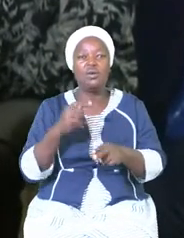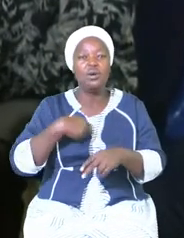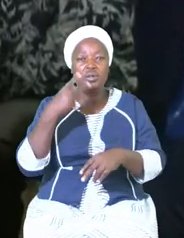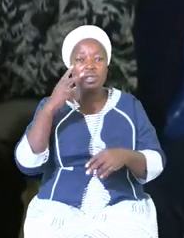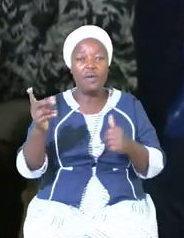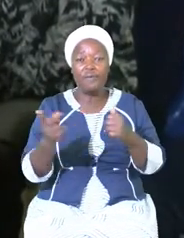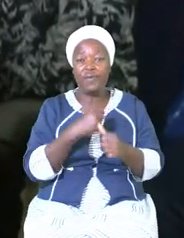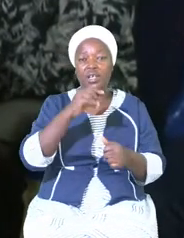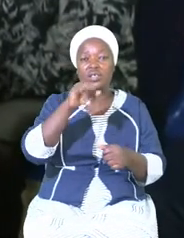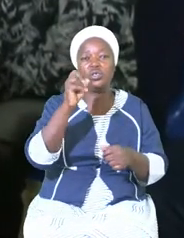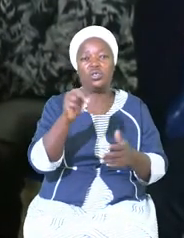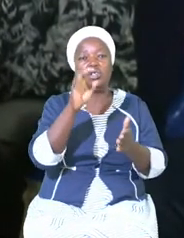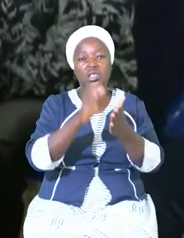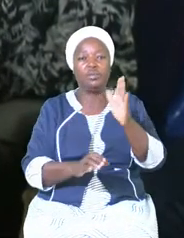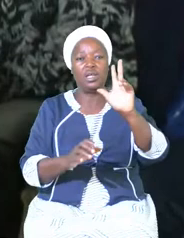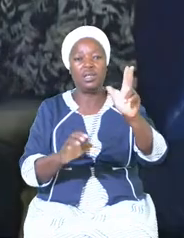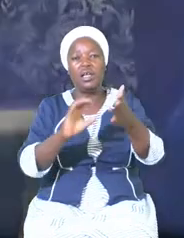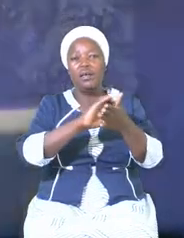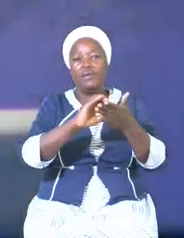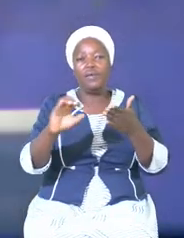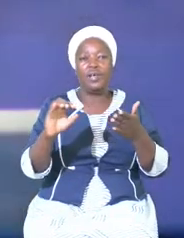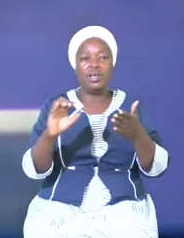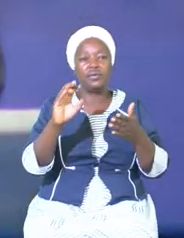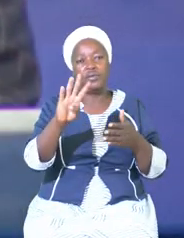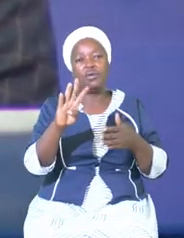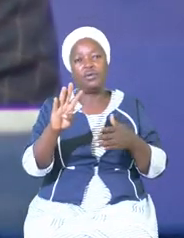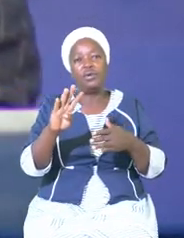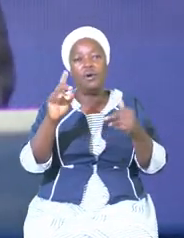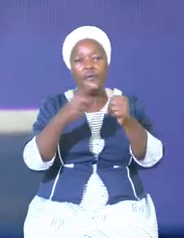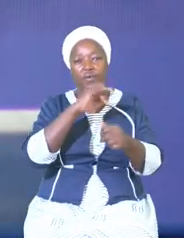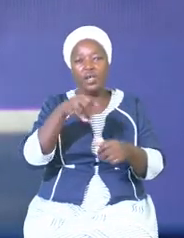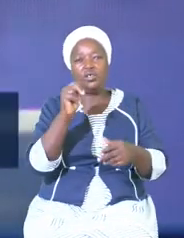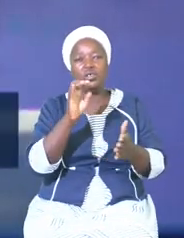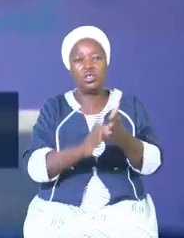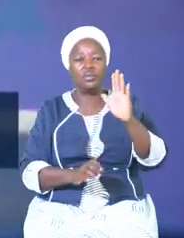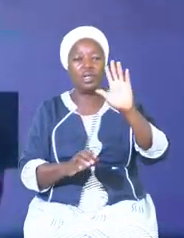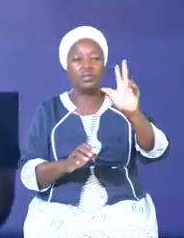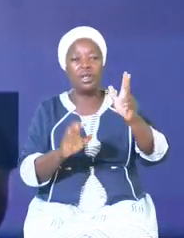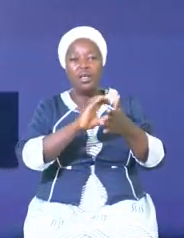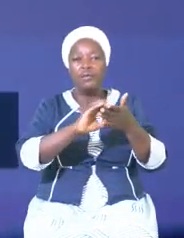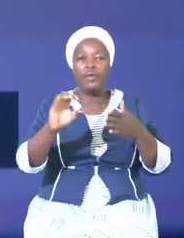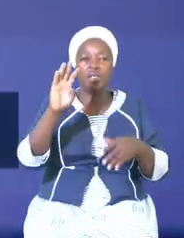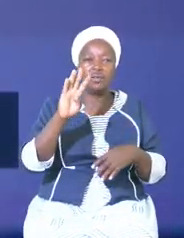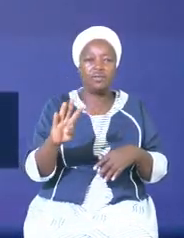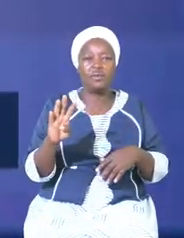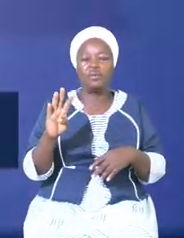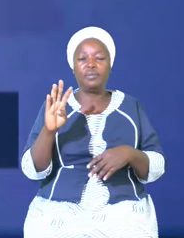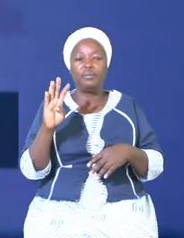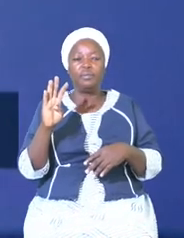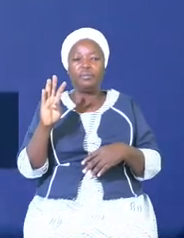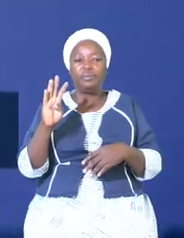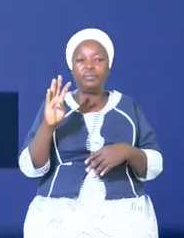John chapter 3. I'm reading from verse 4. 1 John chapter 3, and we're looking